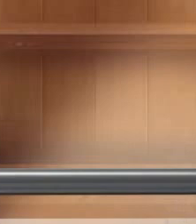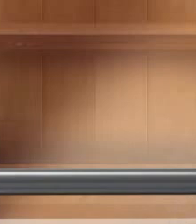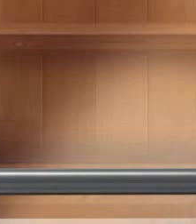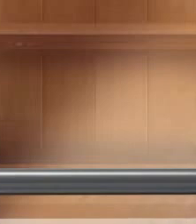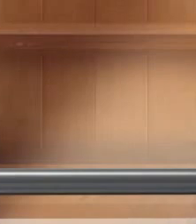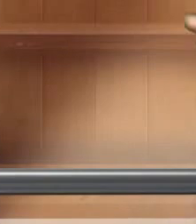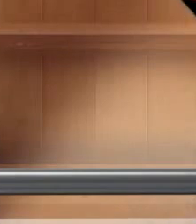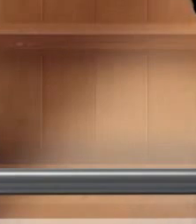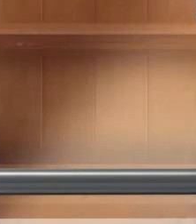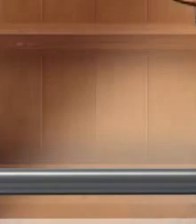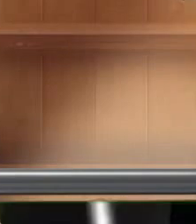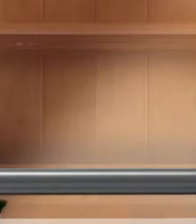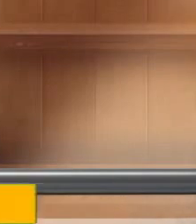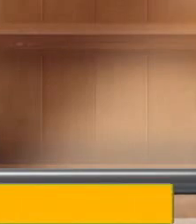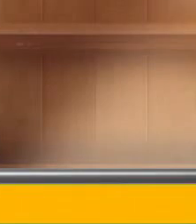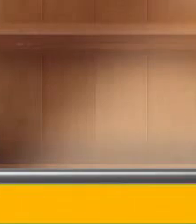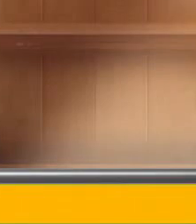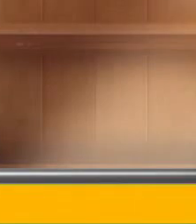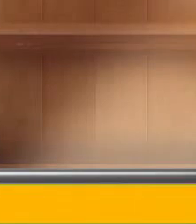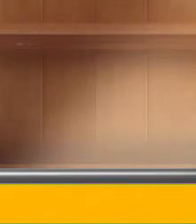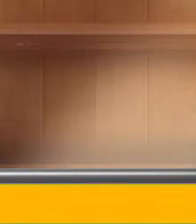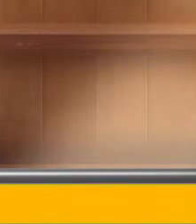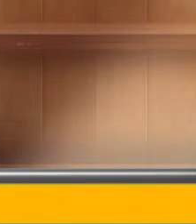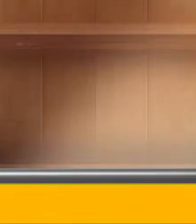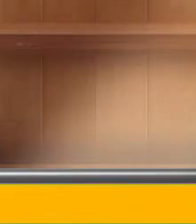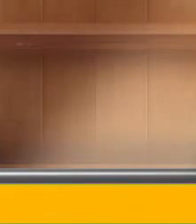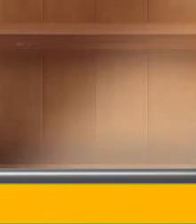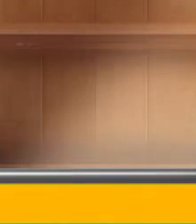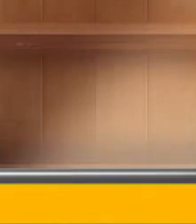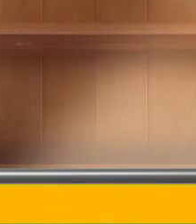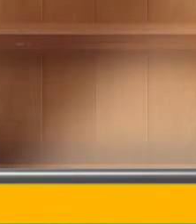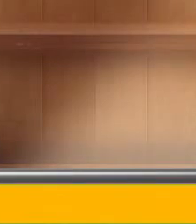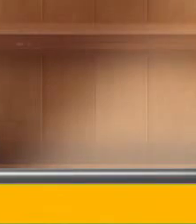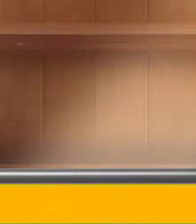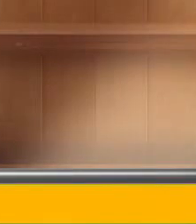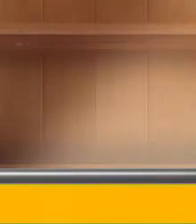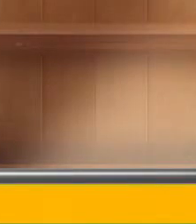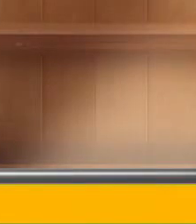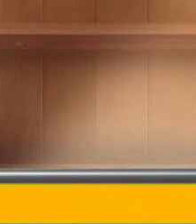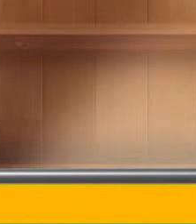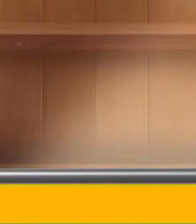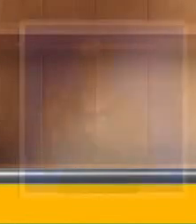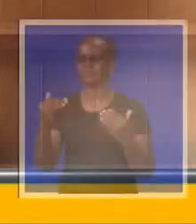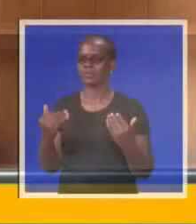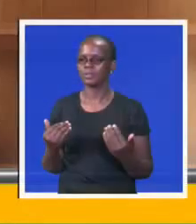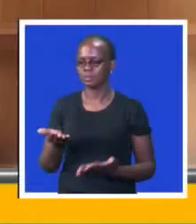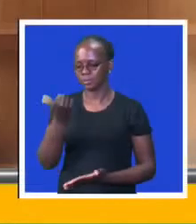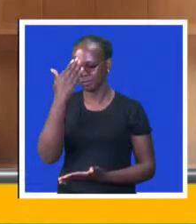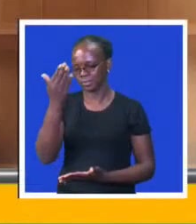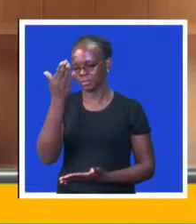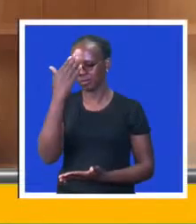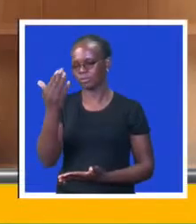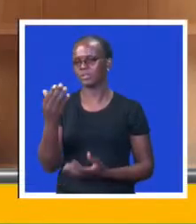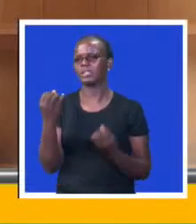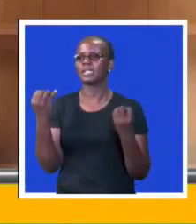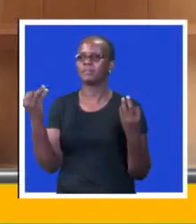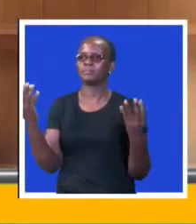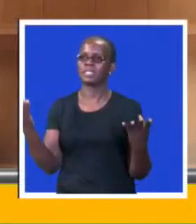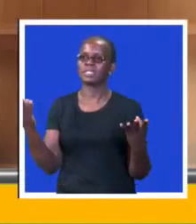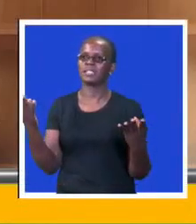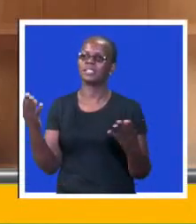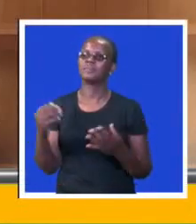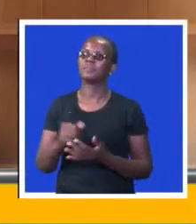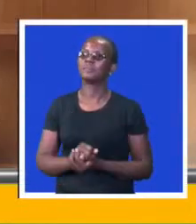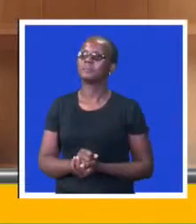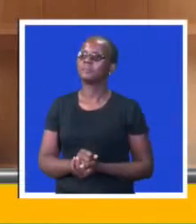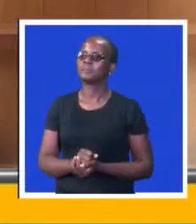Welcome back, grade 5s. This is the third subject for the day, and you are learning mathematics with Mrs. Janches. A